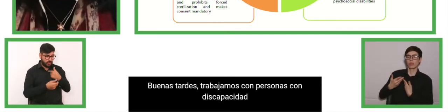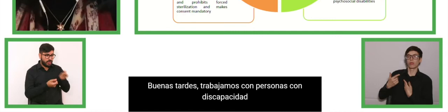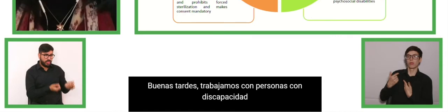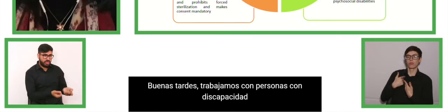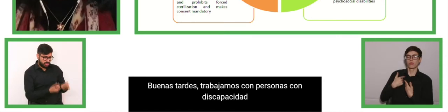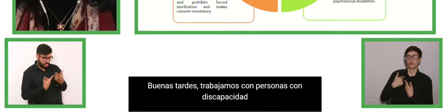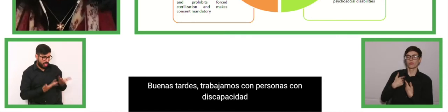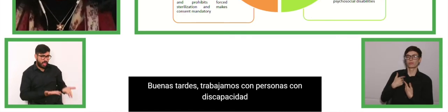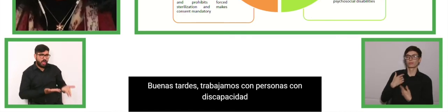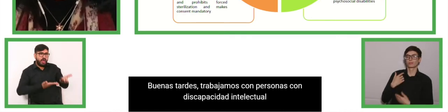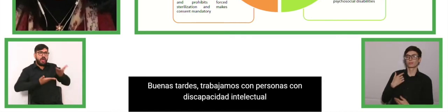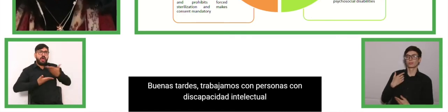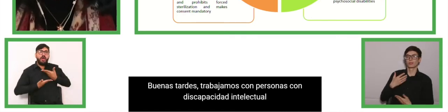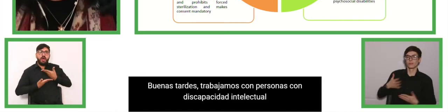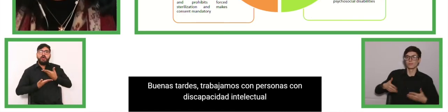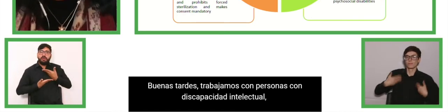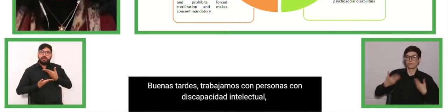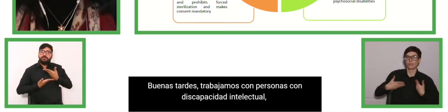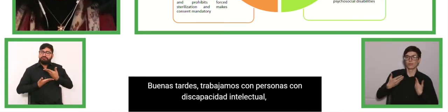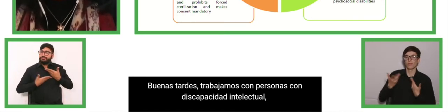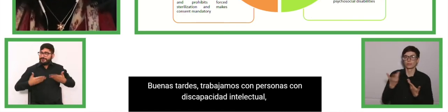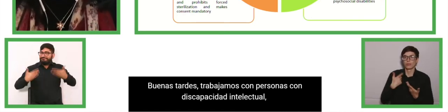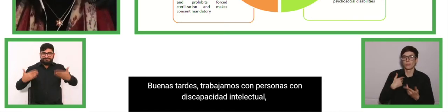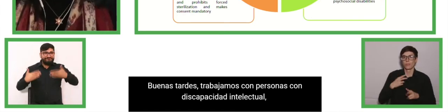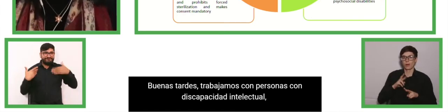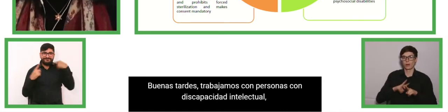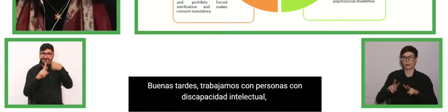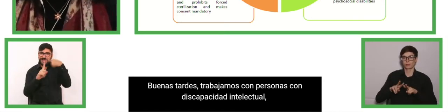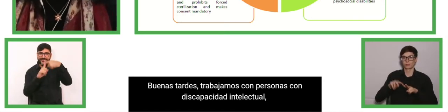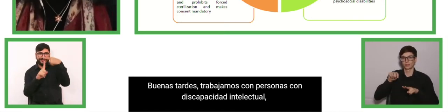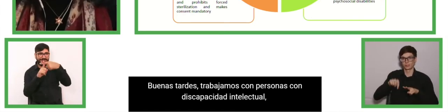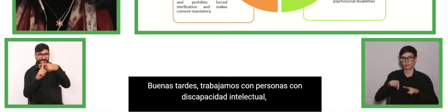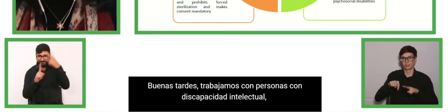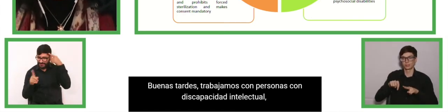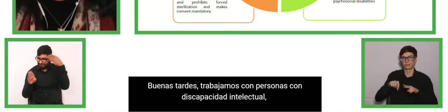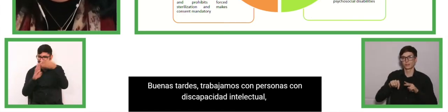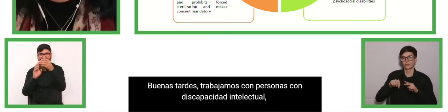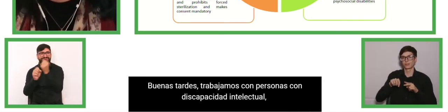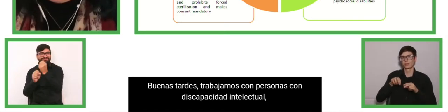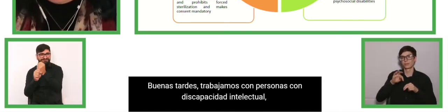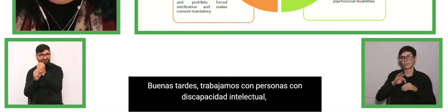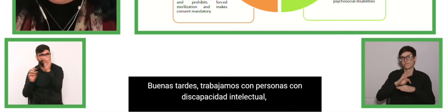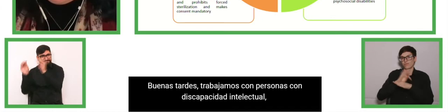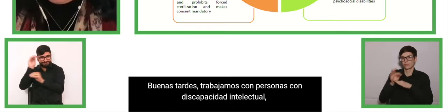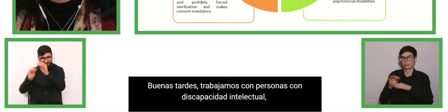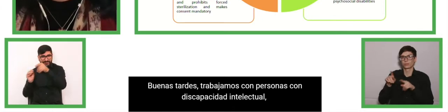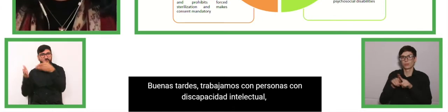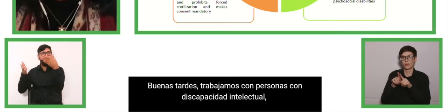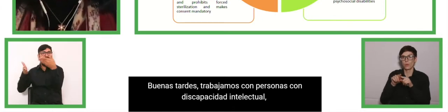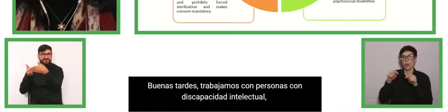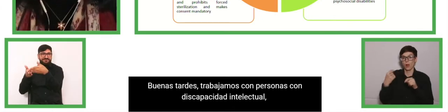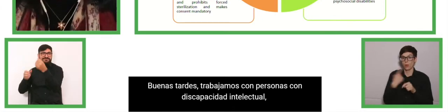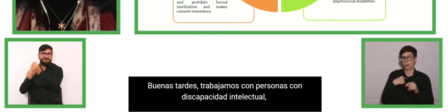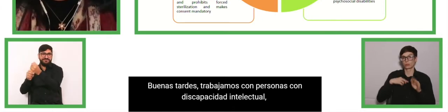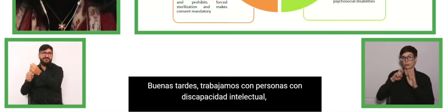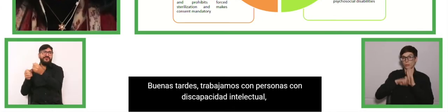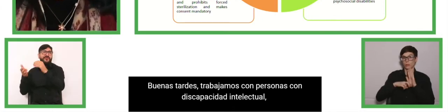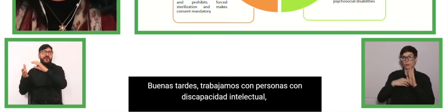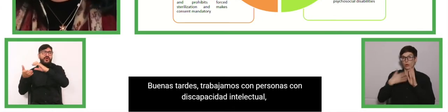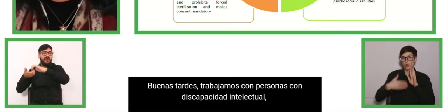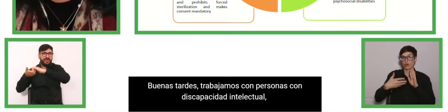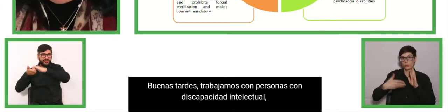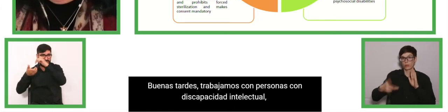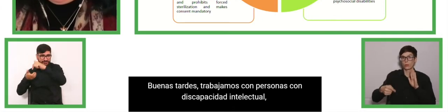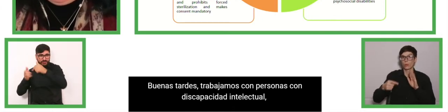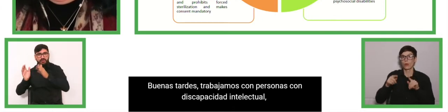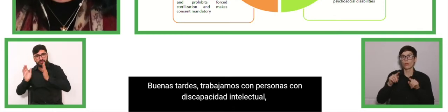do. Continuing with our project presentation, I want to tell you, what do we